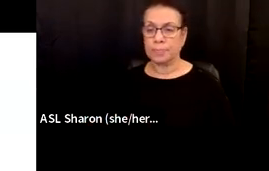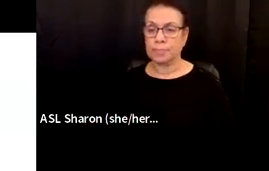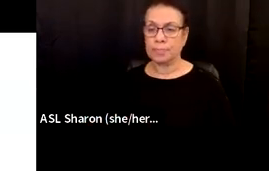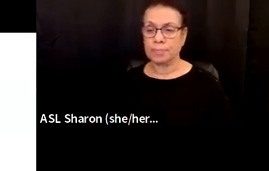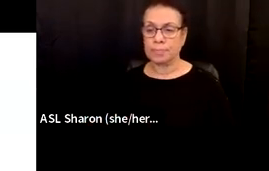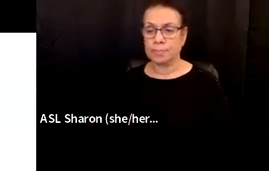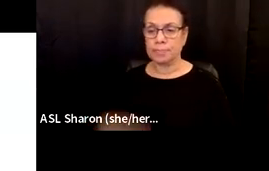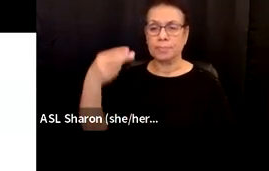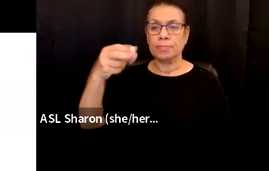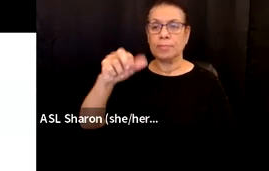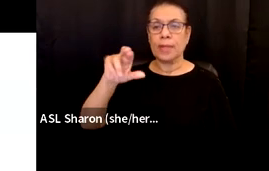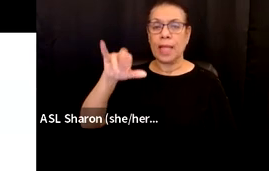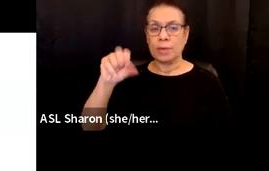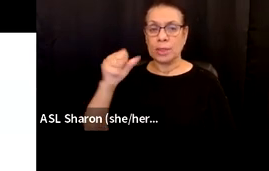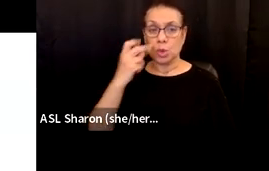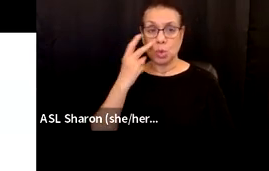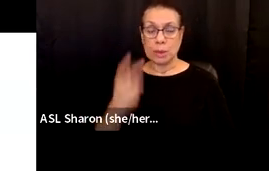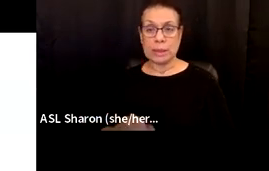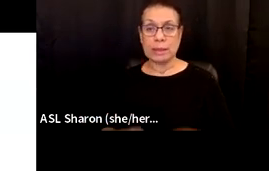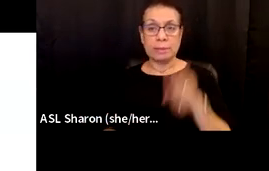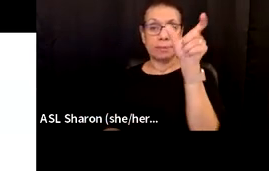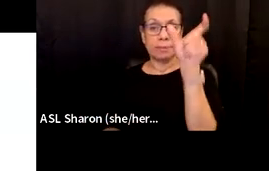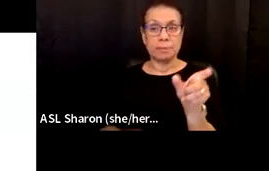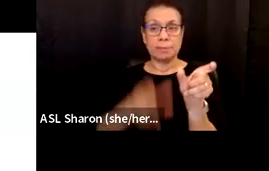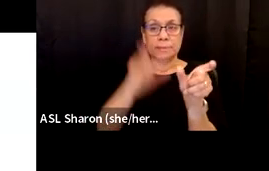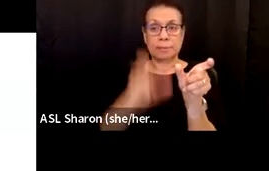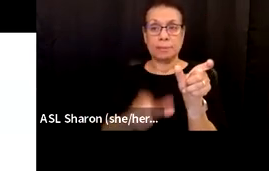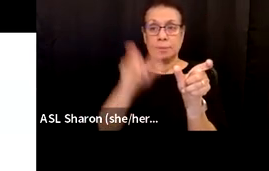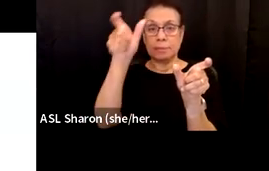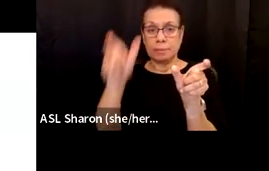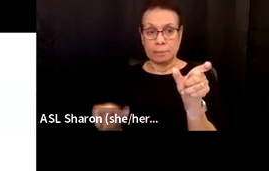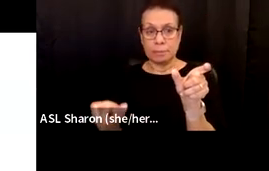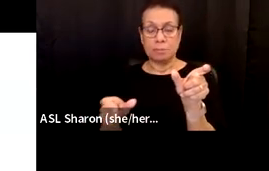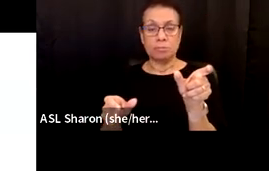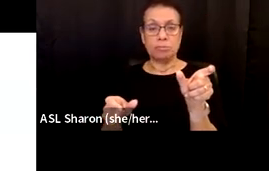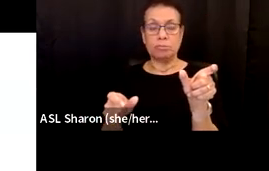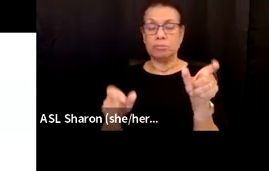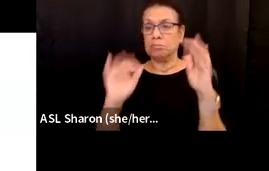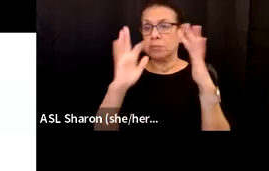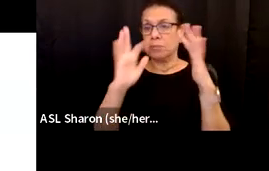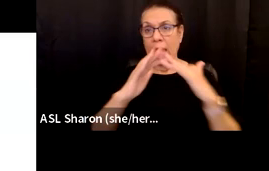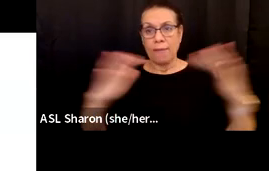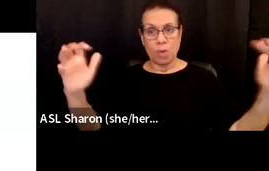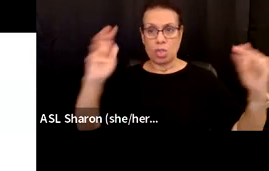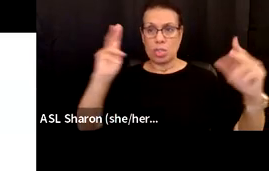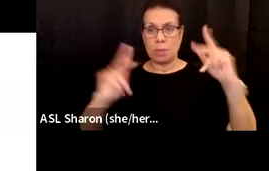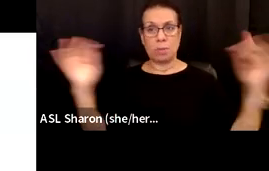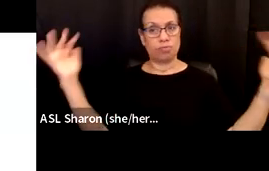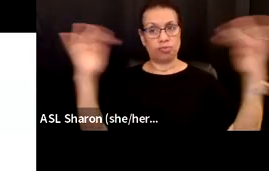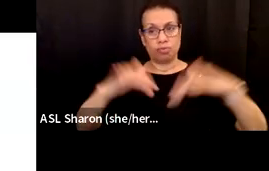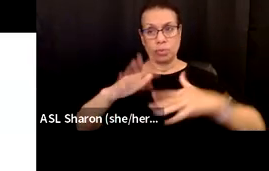um well here you can see we have um a very uh diverse student population at uh both of these